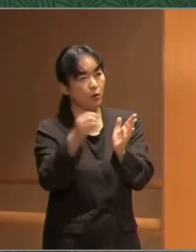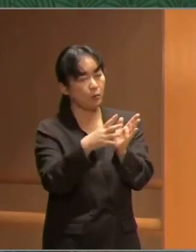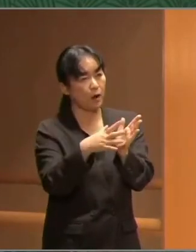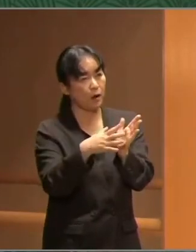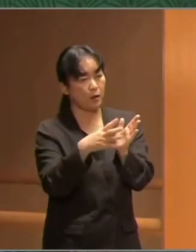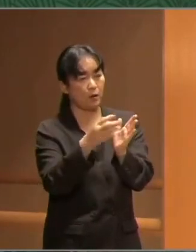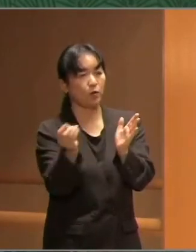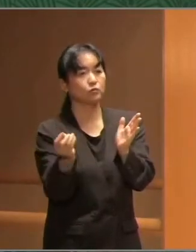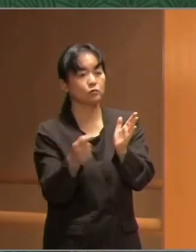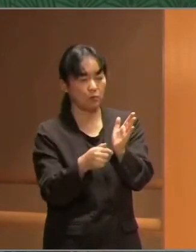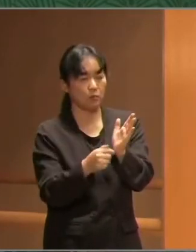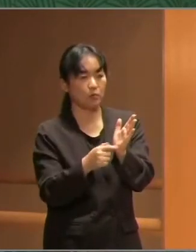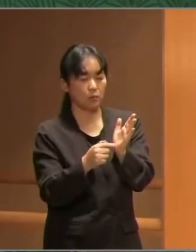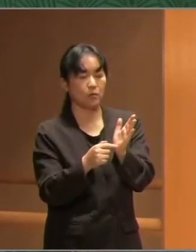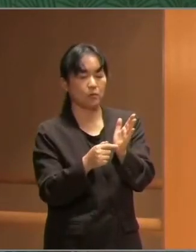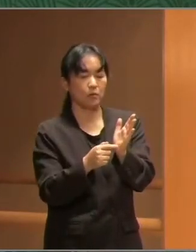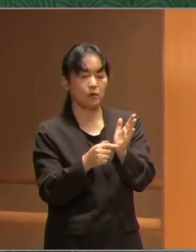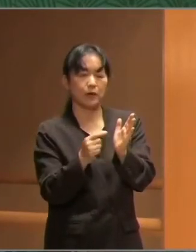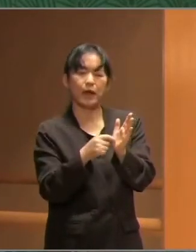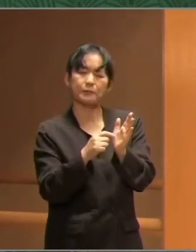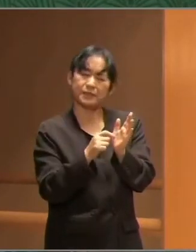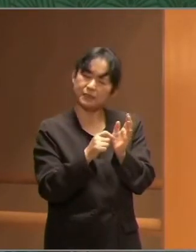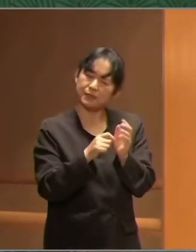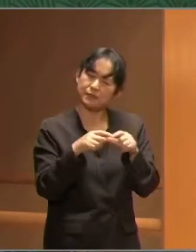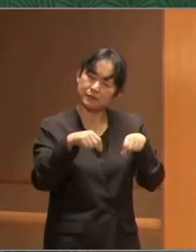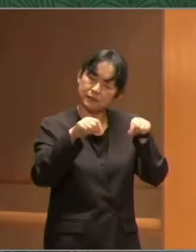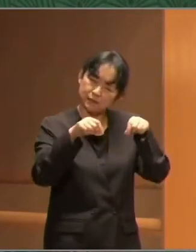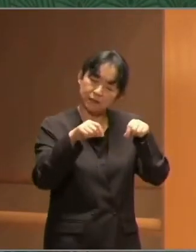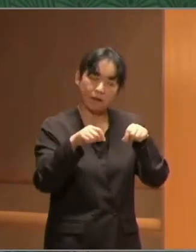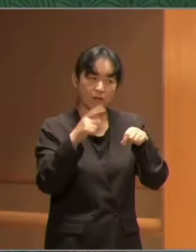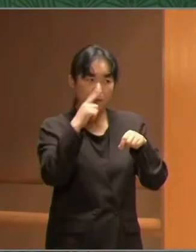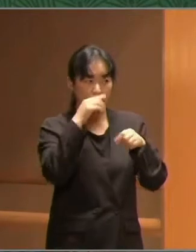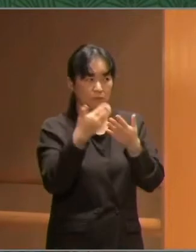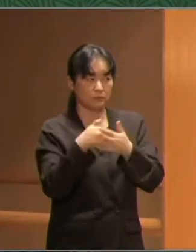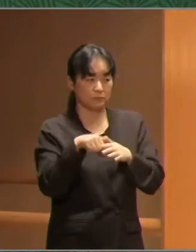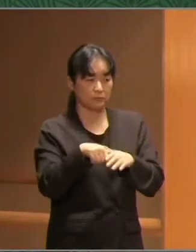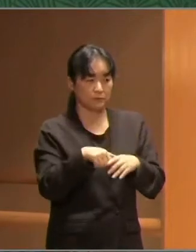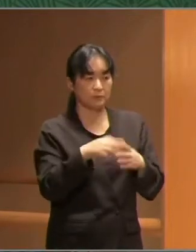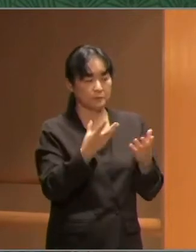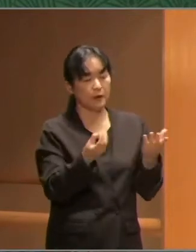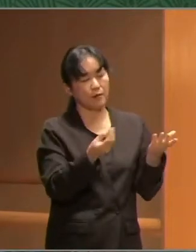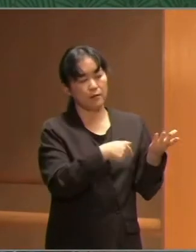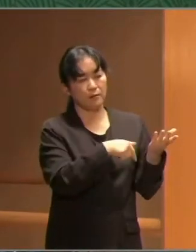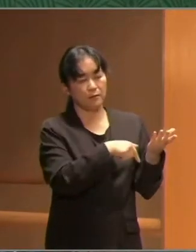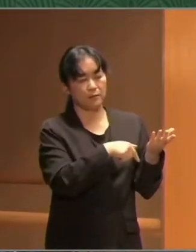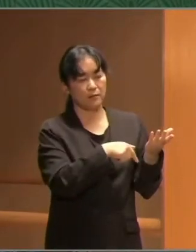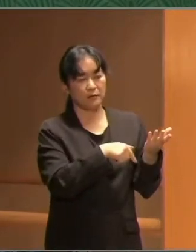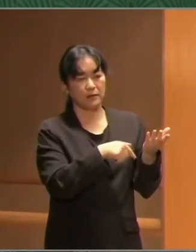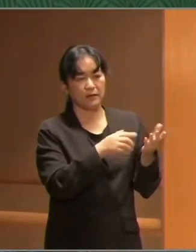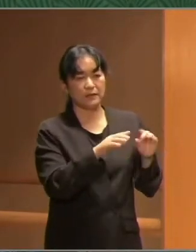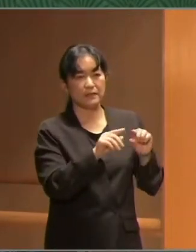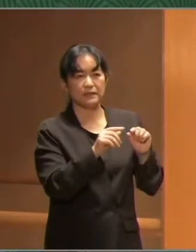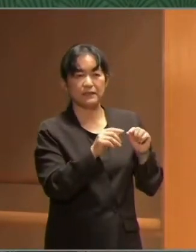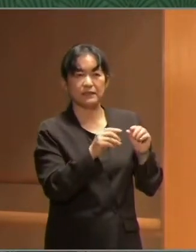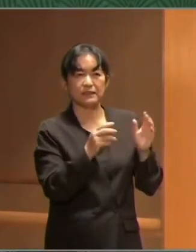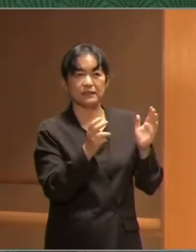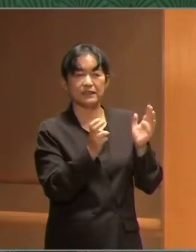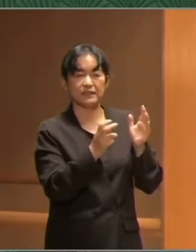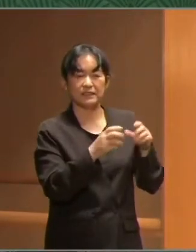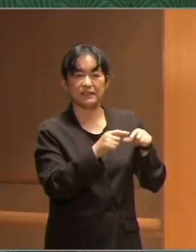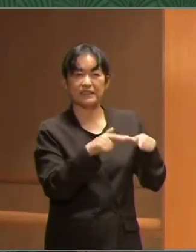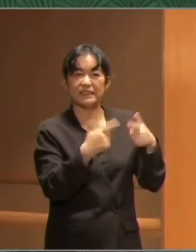board easily be deprived of colors, but color remains